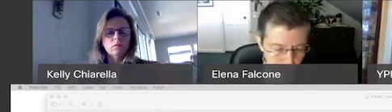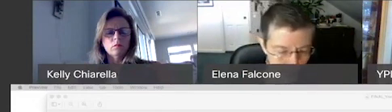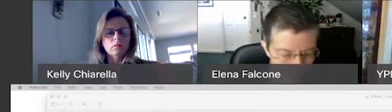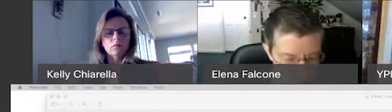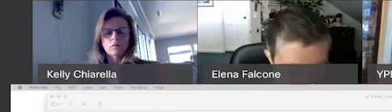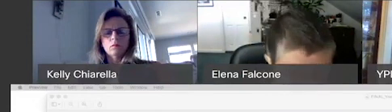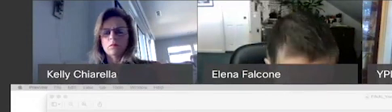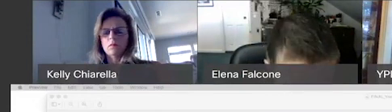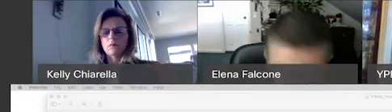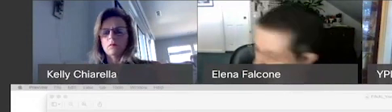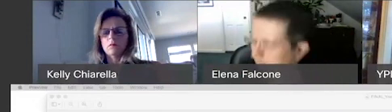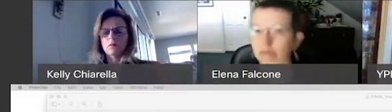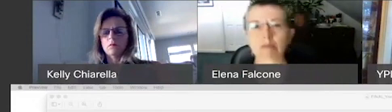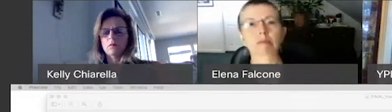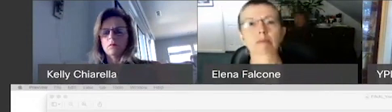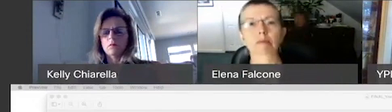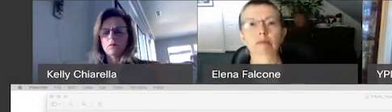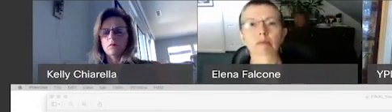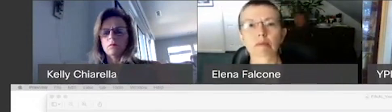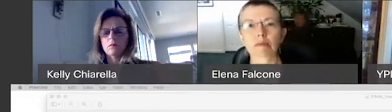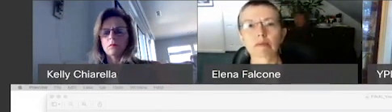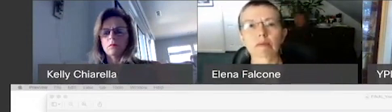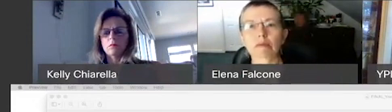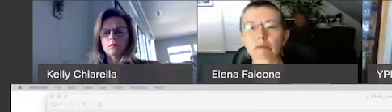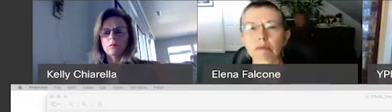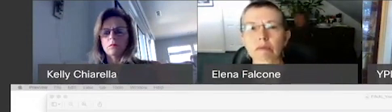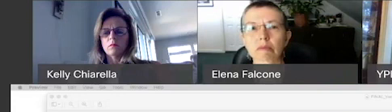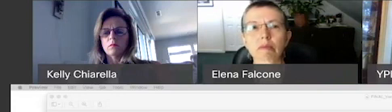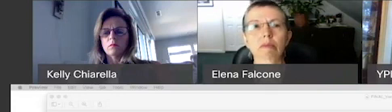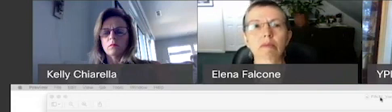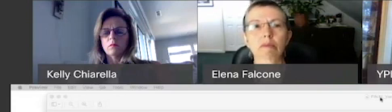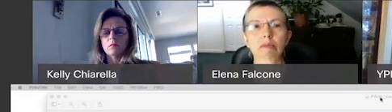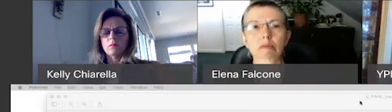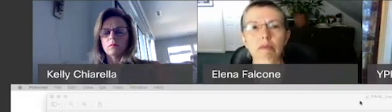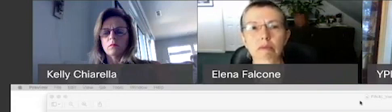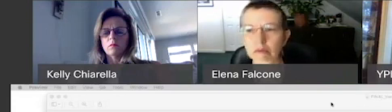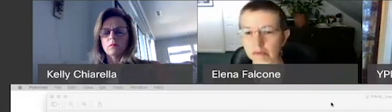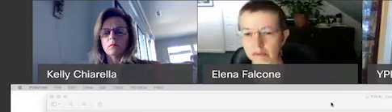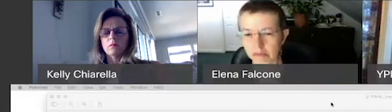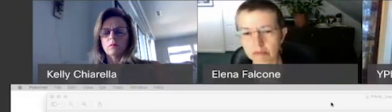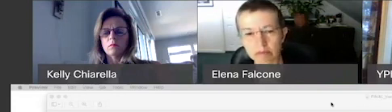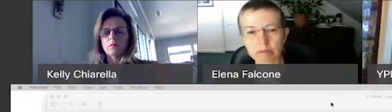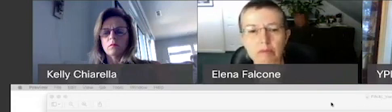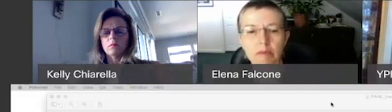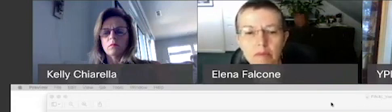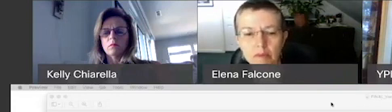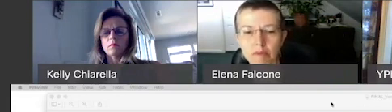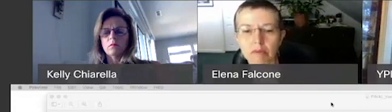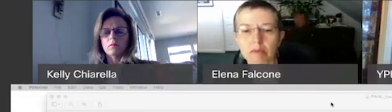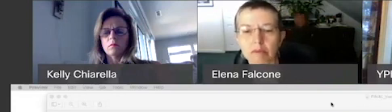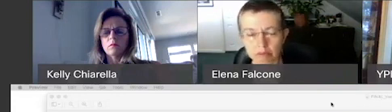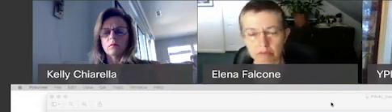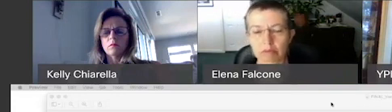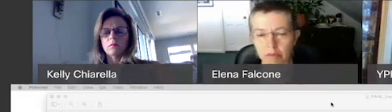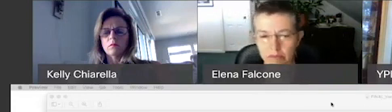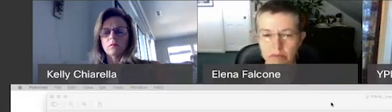York have to register with the Attorney General's office. You can go on our website, you'll see the web address in a couple of minutes, and see if a charity is registered. If it's